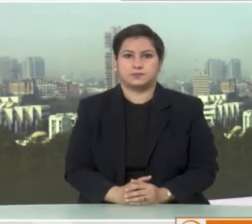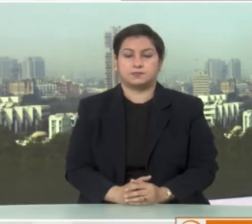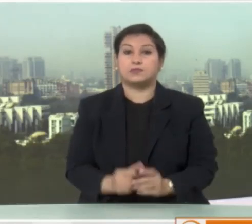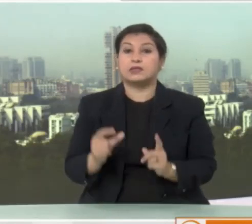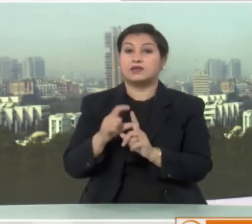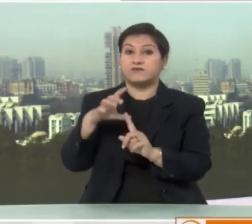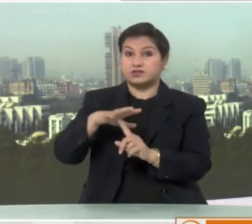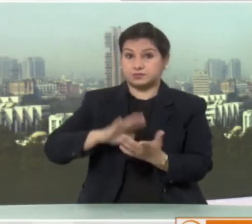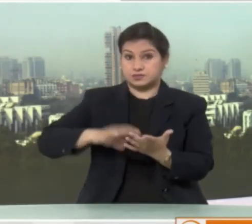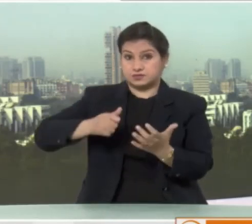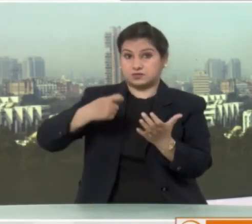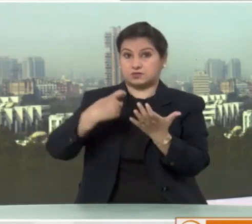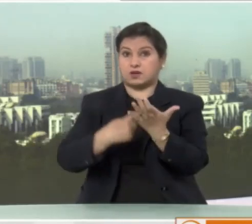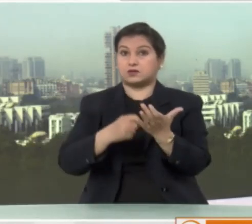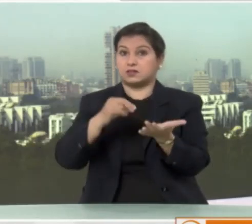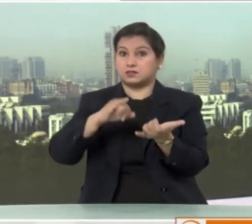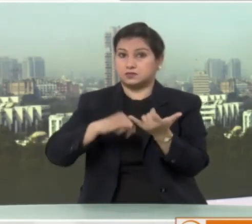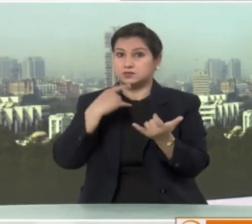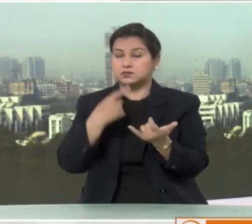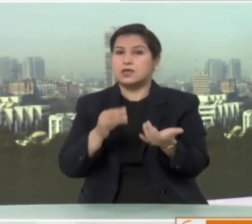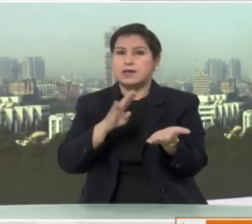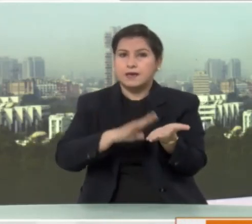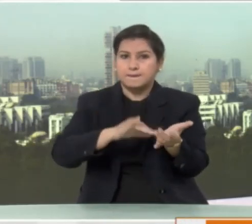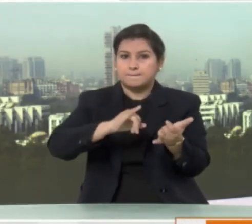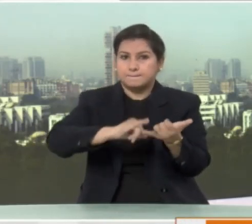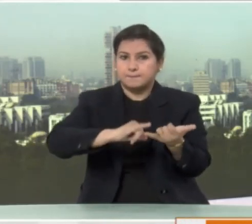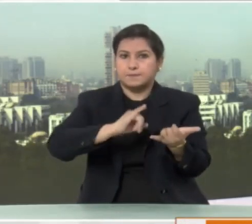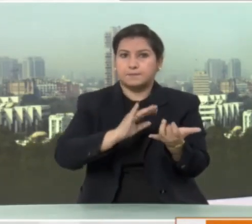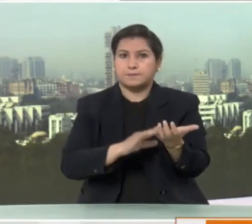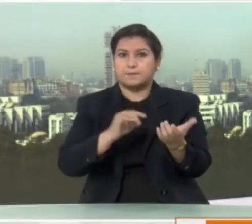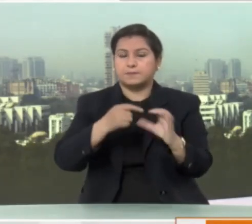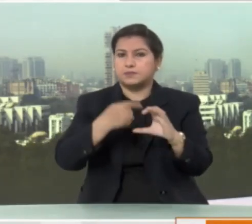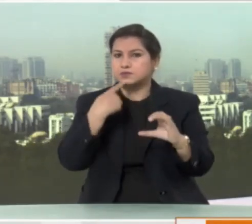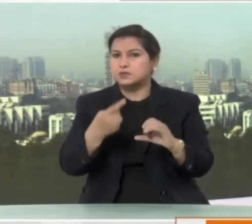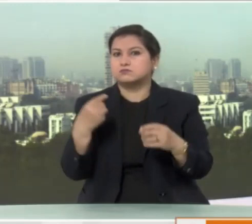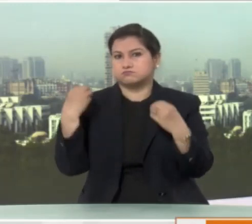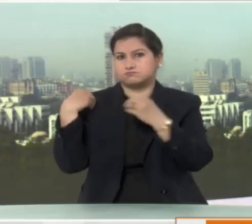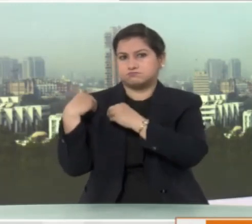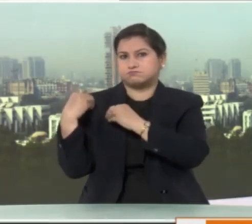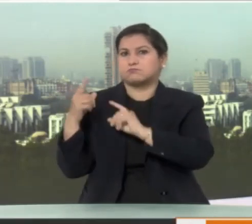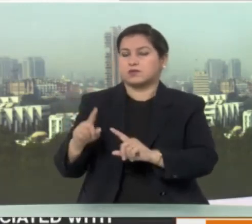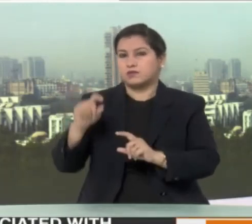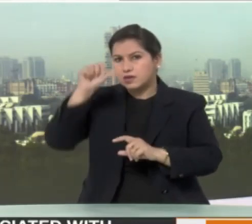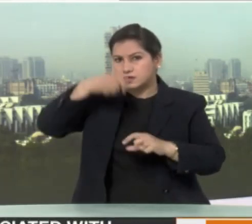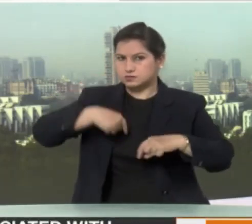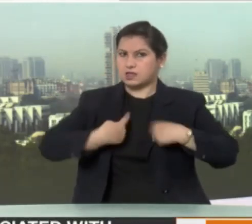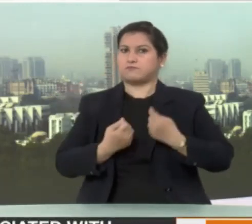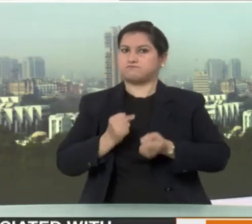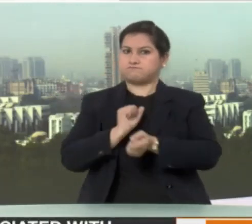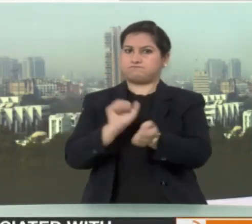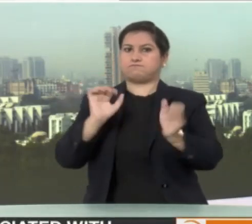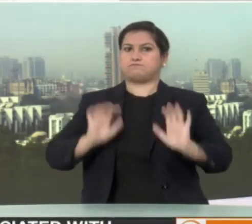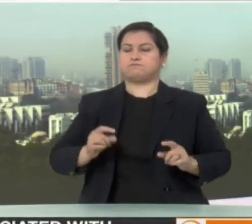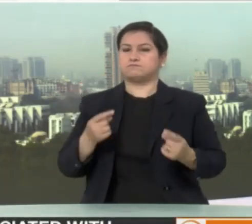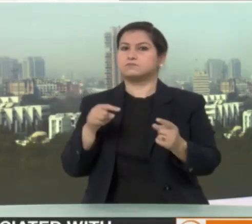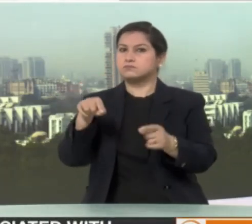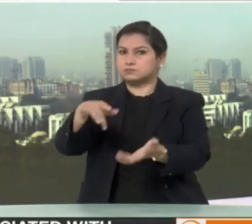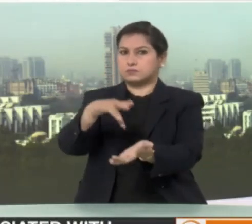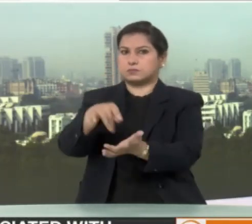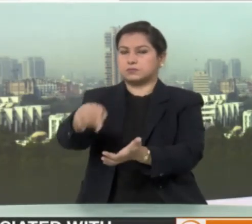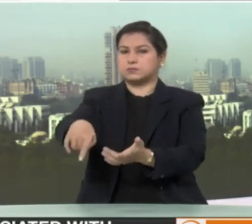Defence Minister Rajnath Singh has said that MSME sector has a major role in making India self-dependent in the strategic